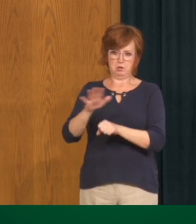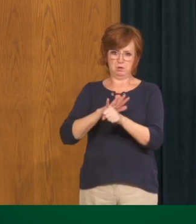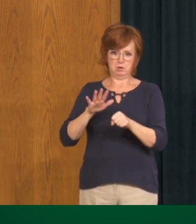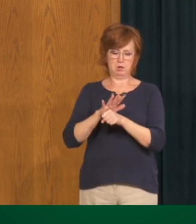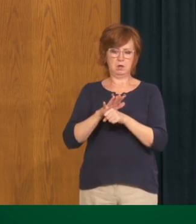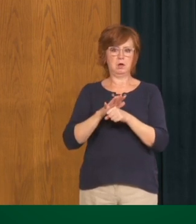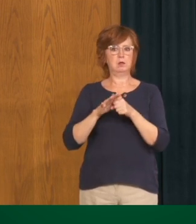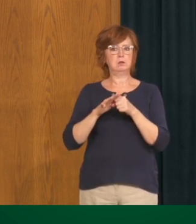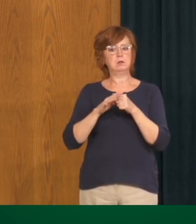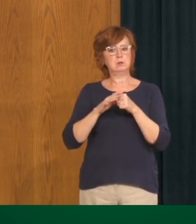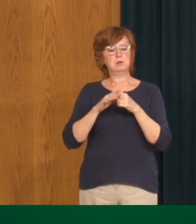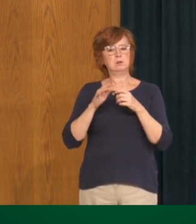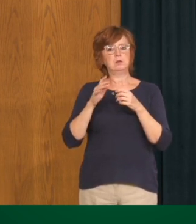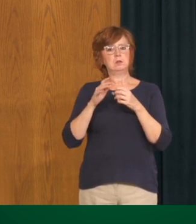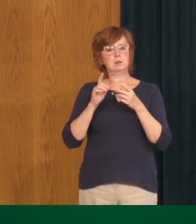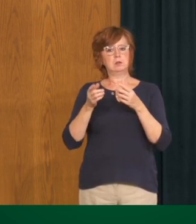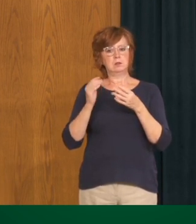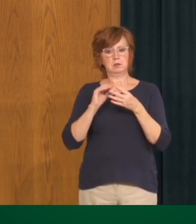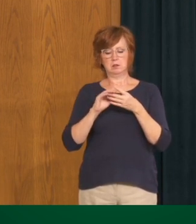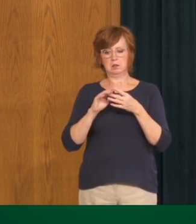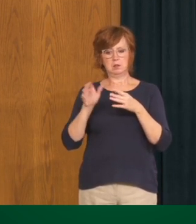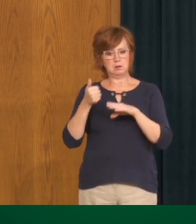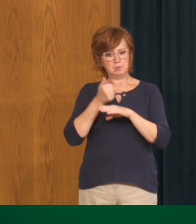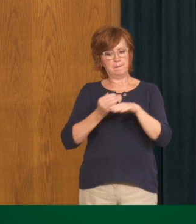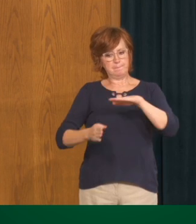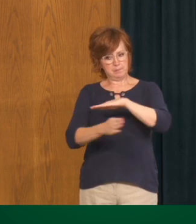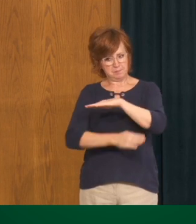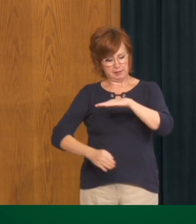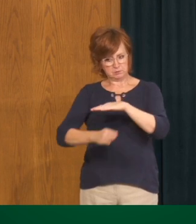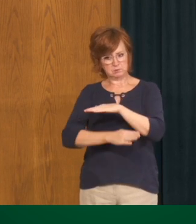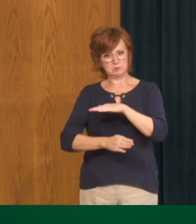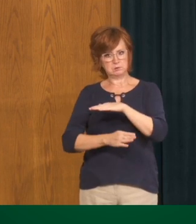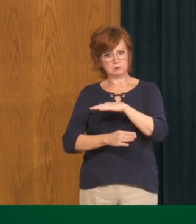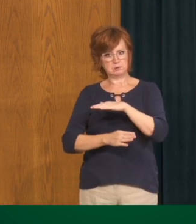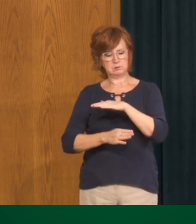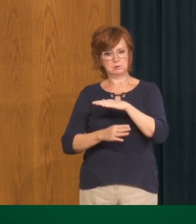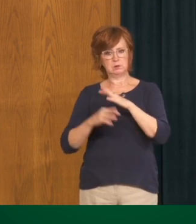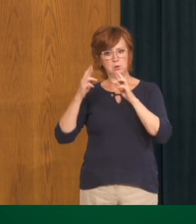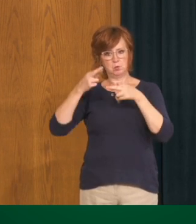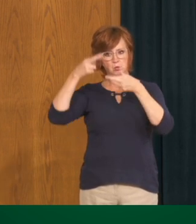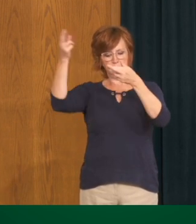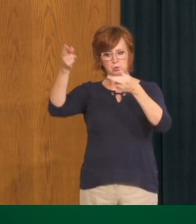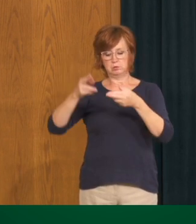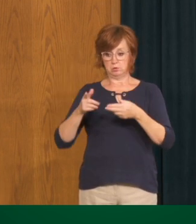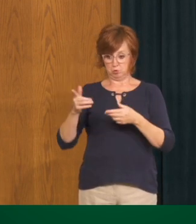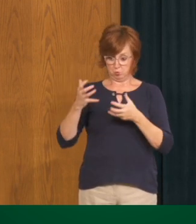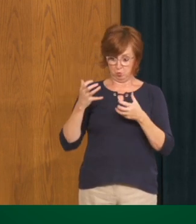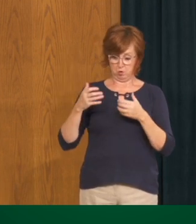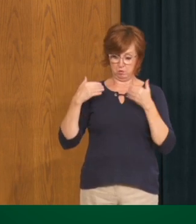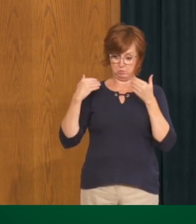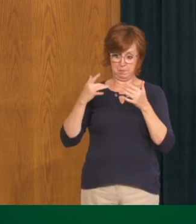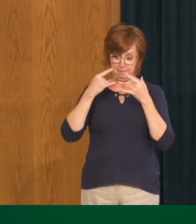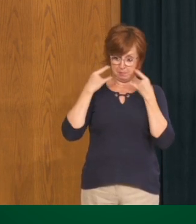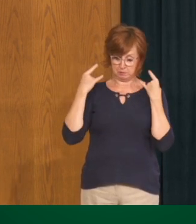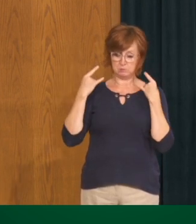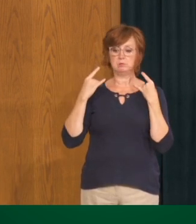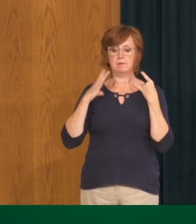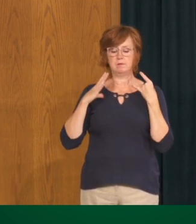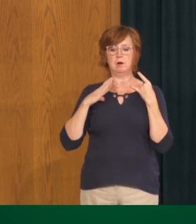establishing guidelines for those school divisions that are looking at some kind of a masking policy within their